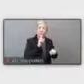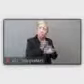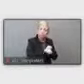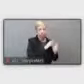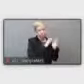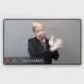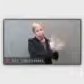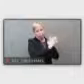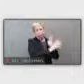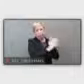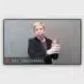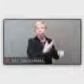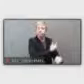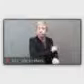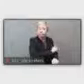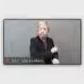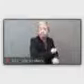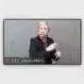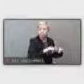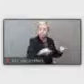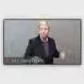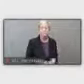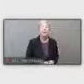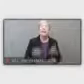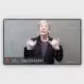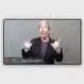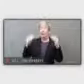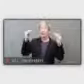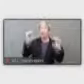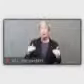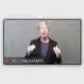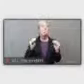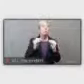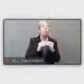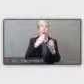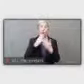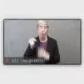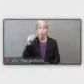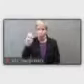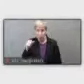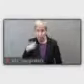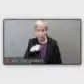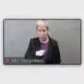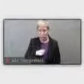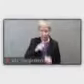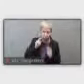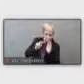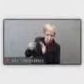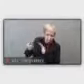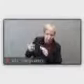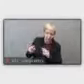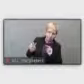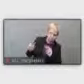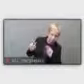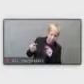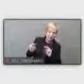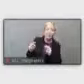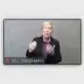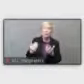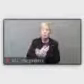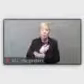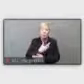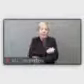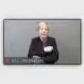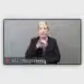So I want to highlight some more good news. We are anticipating that Johnson & Johnson, that their vaccine will be approved very